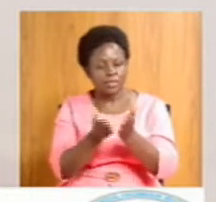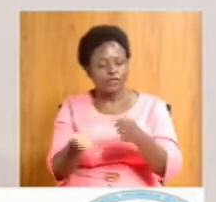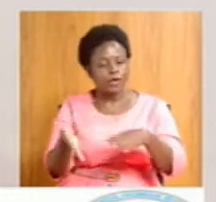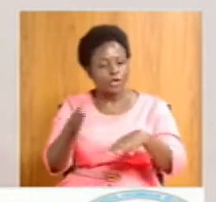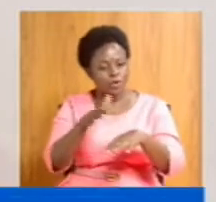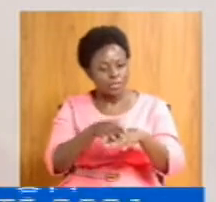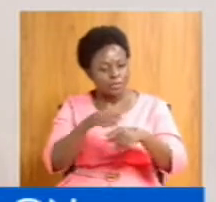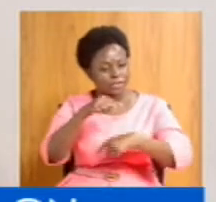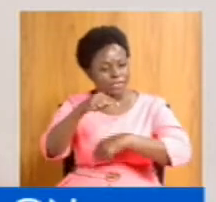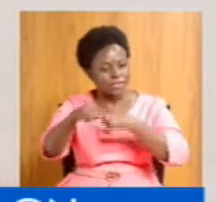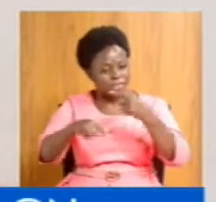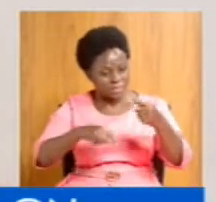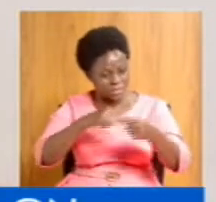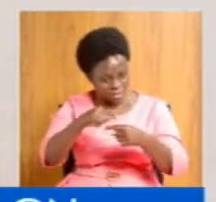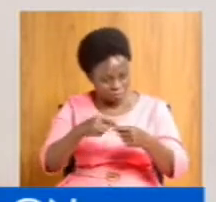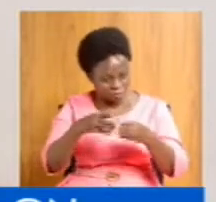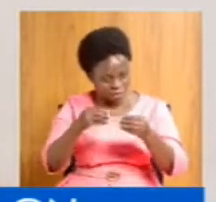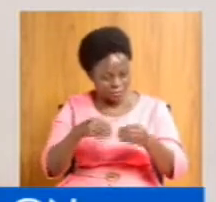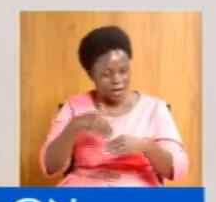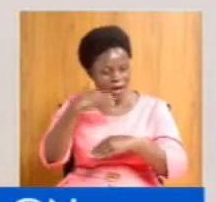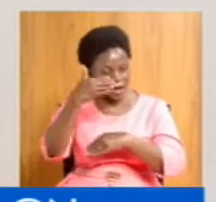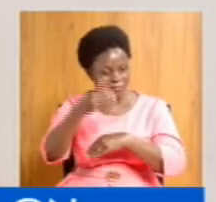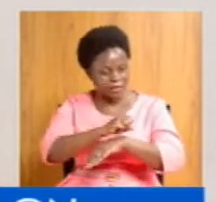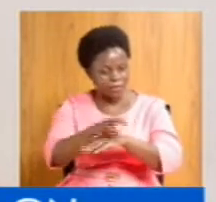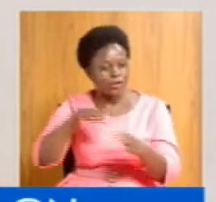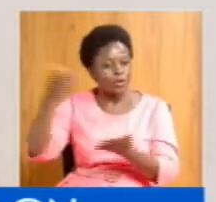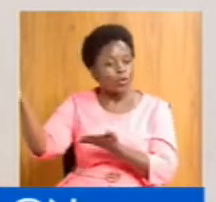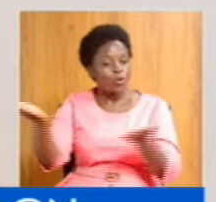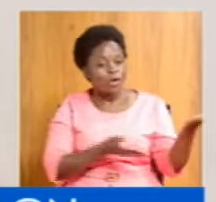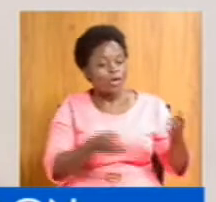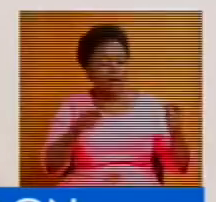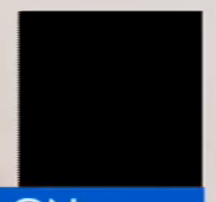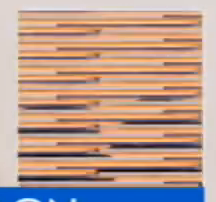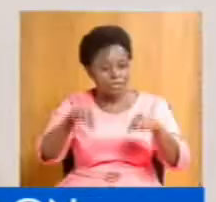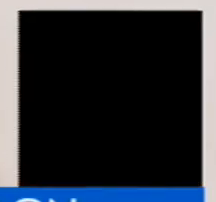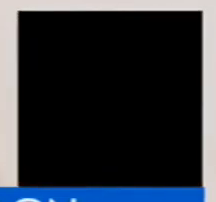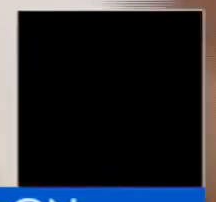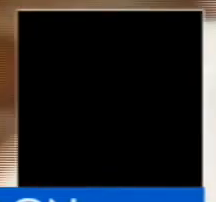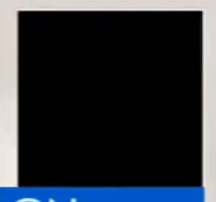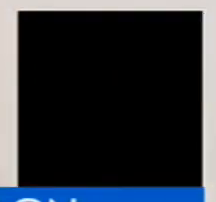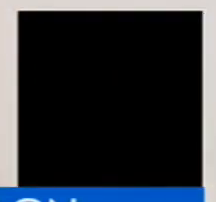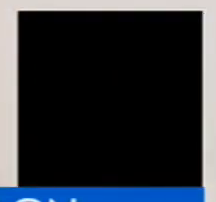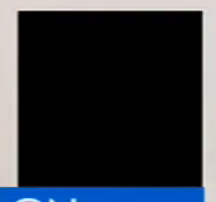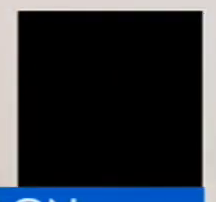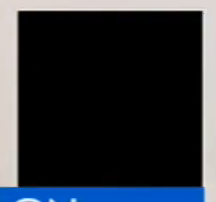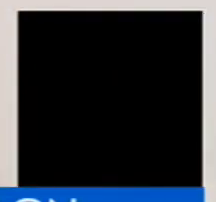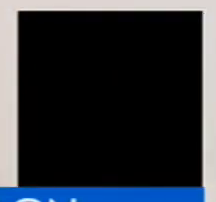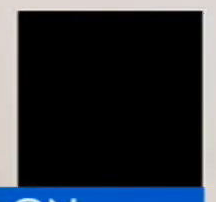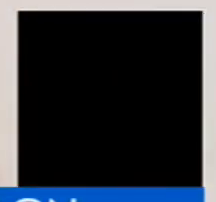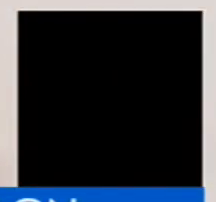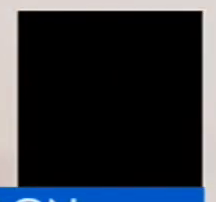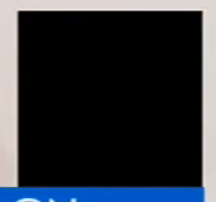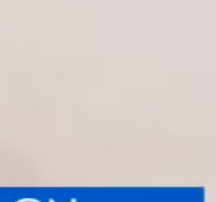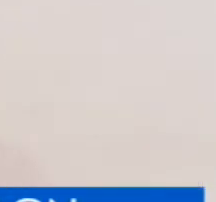economic recovery from COVID-19. I welcome you today for those of you who are in this auditorium at the Kampala Conference Center at the